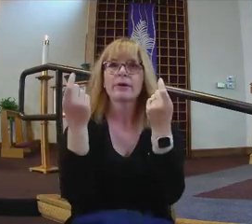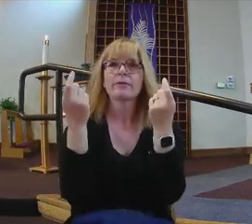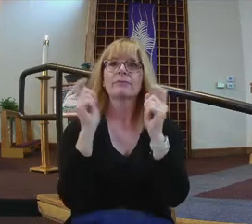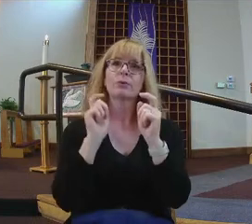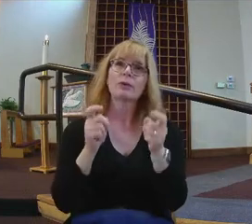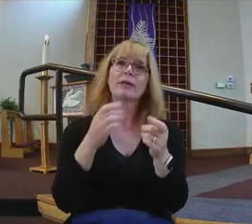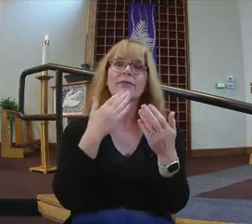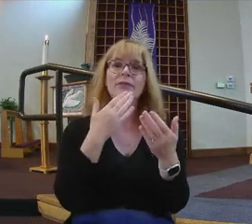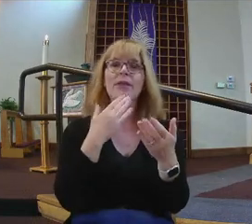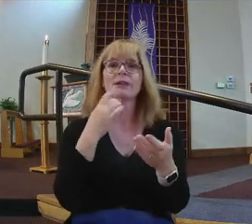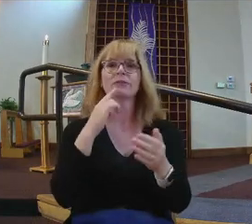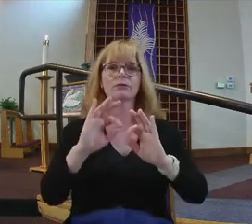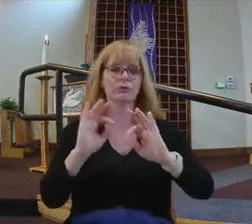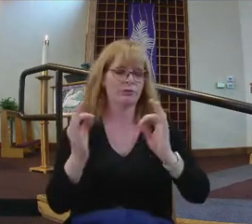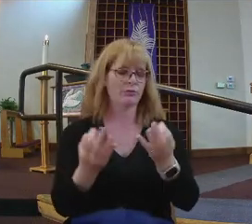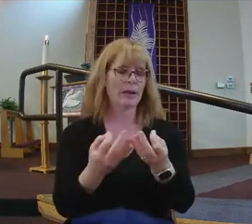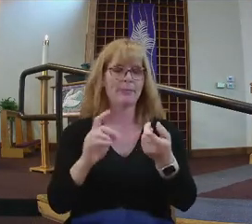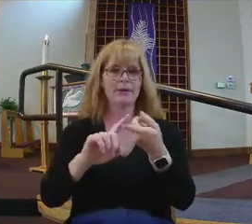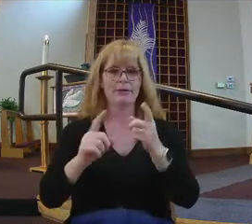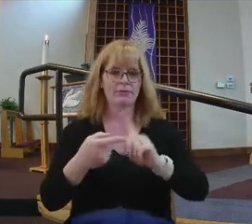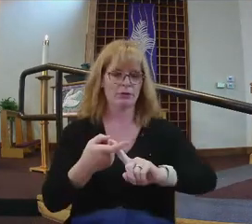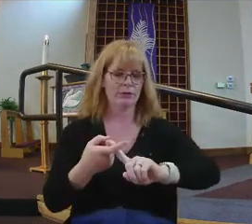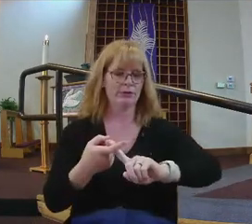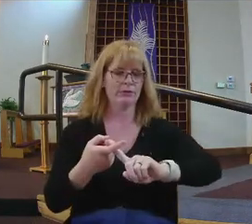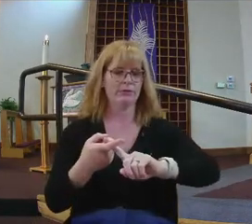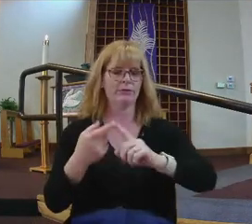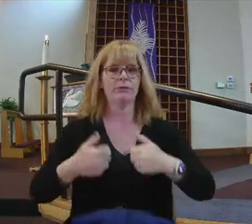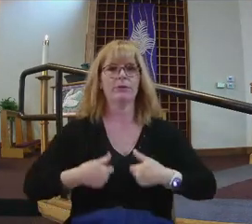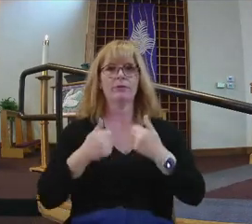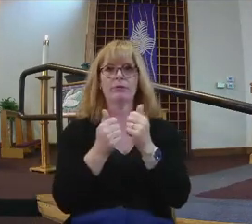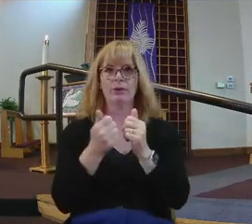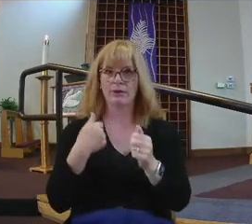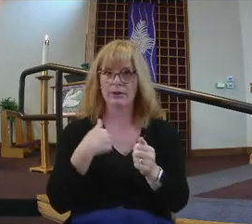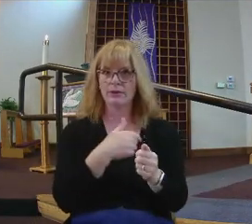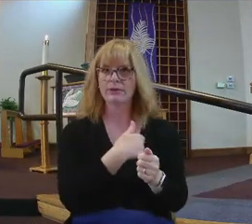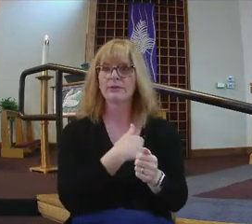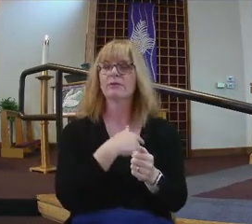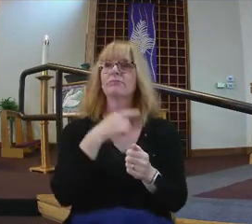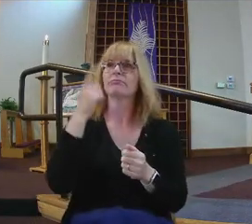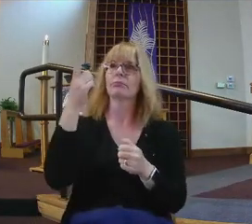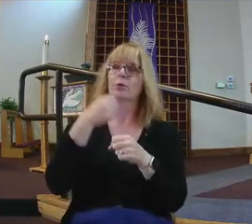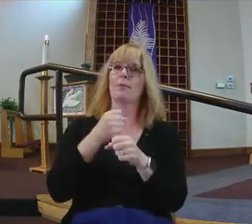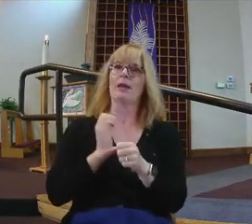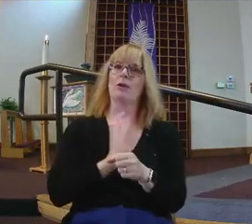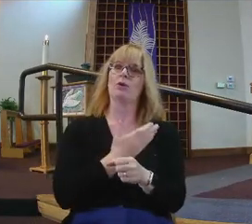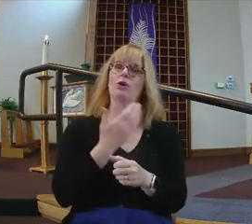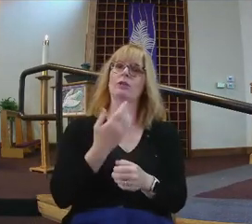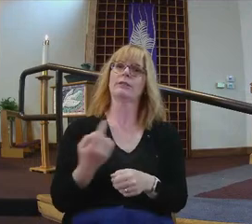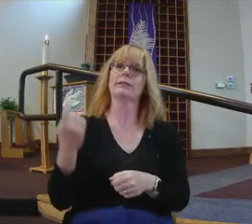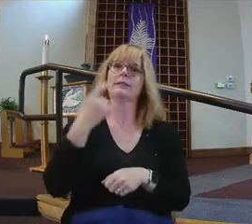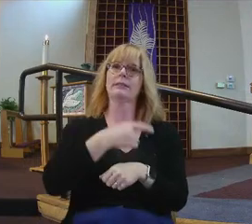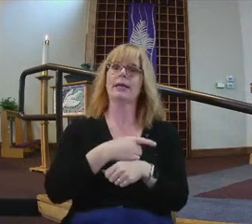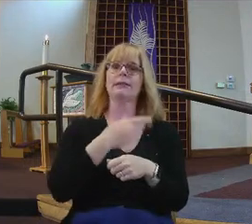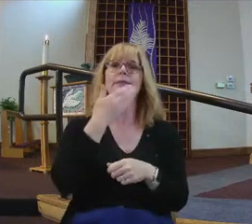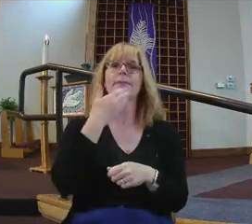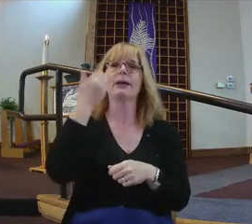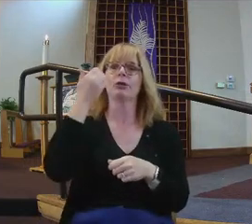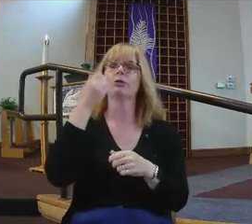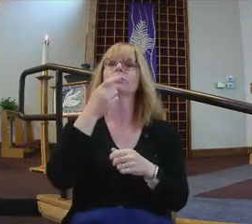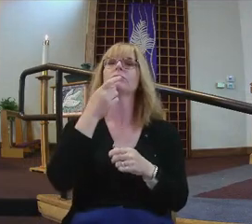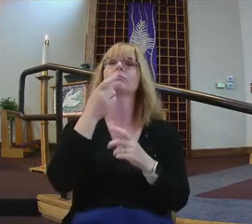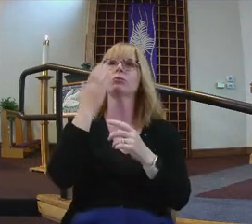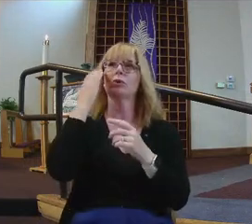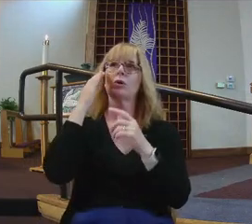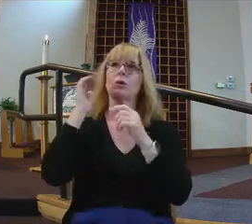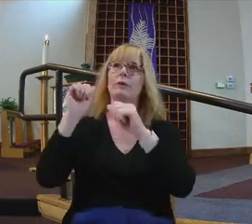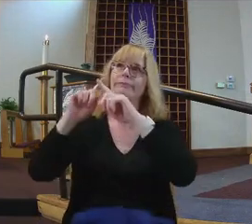family and friends you have placed around us, who make our days a little brighter and who we know we can count on when times get tough.